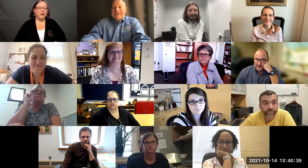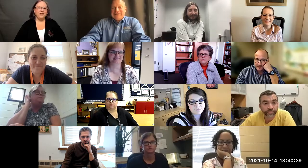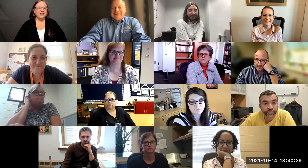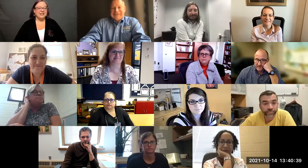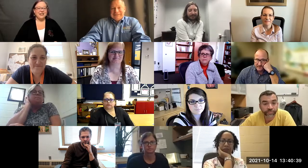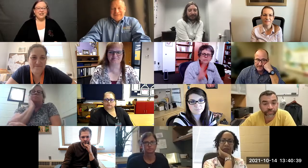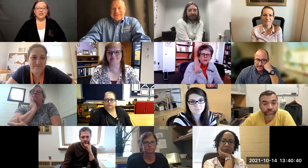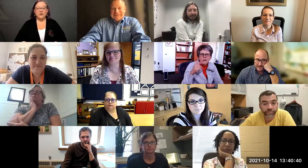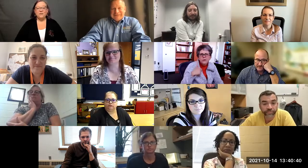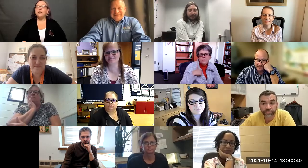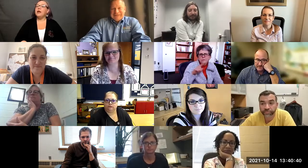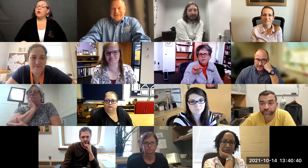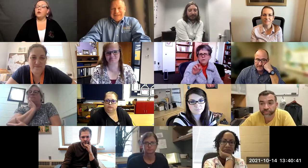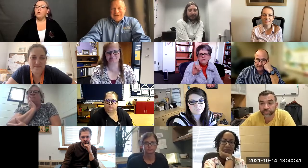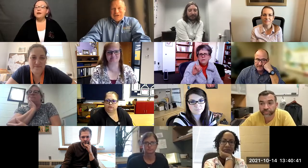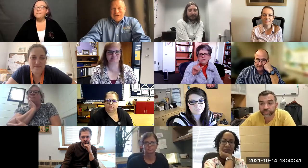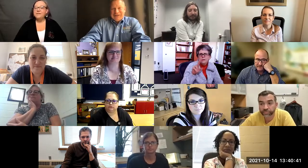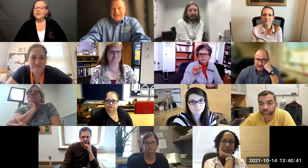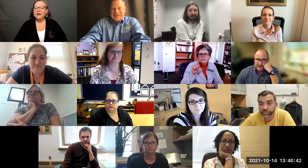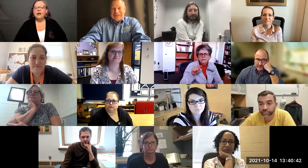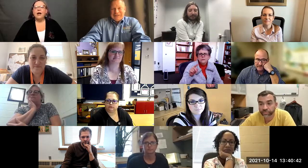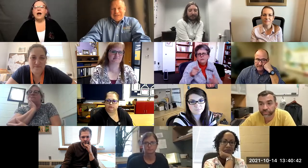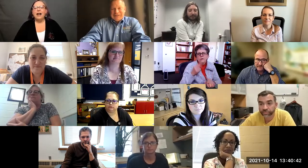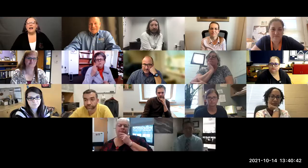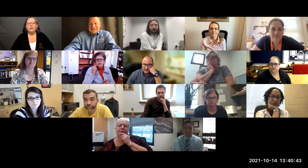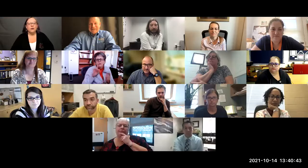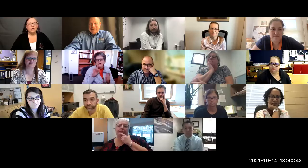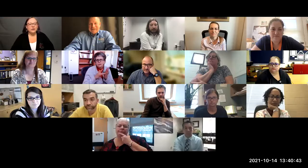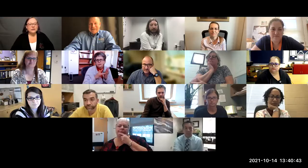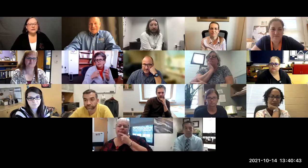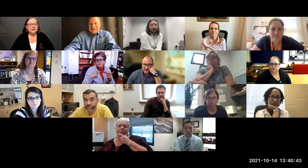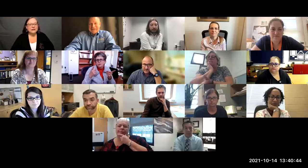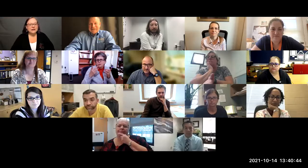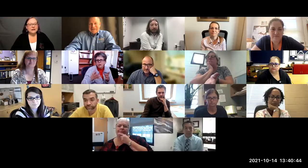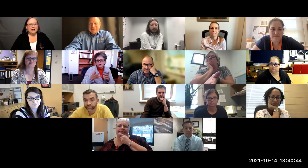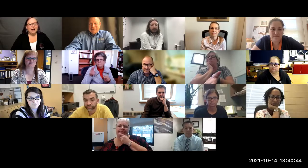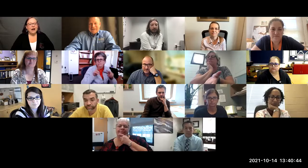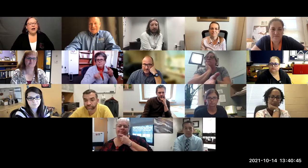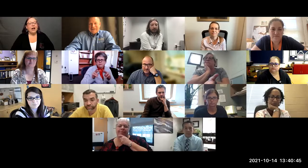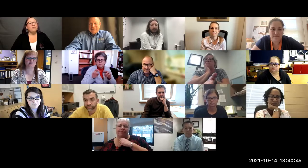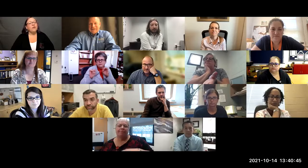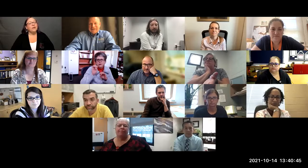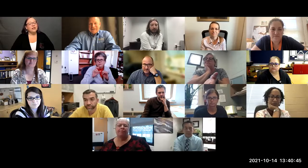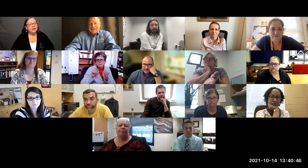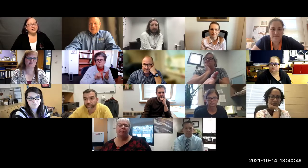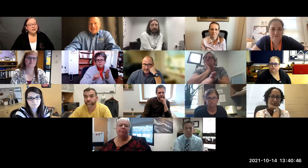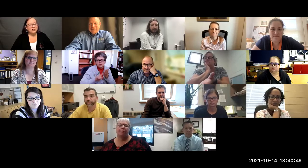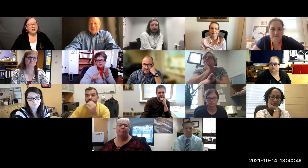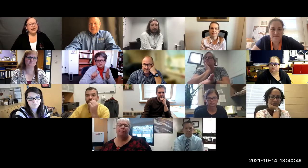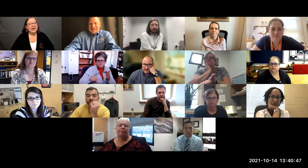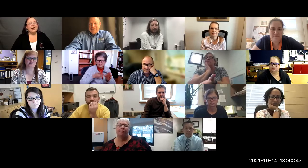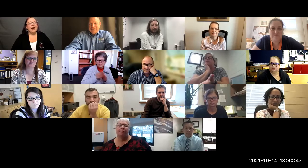a part of this discussion though. Now we'll go to Lori. Hi, I'm Lori Oots. I am from the Clare